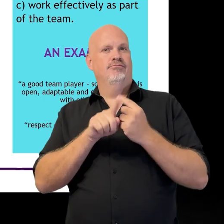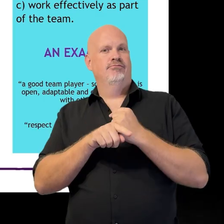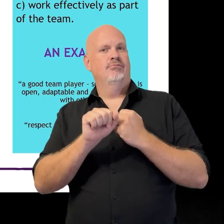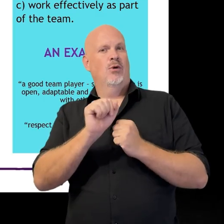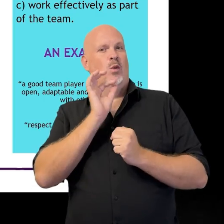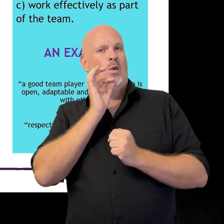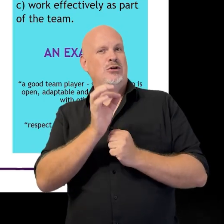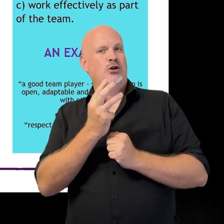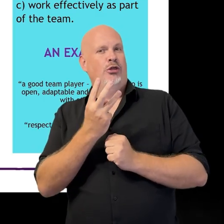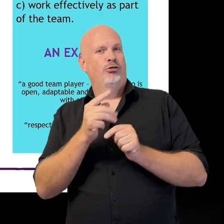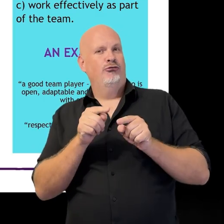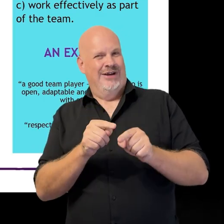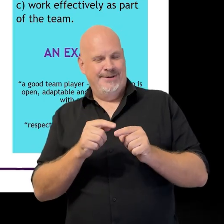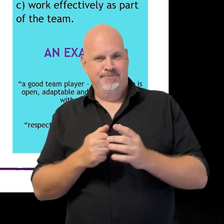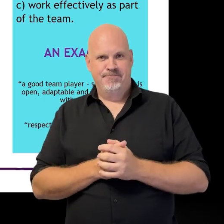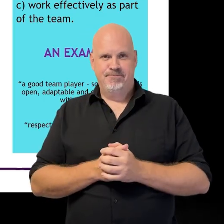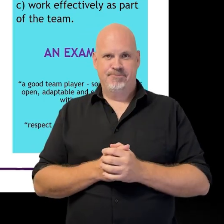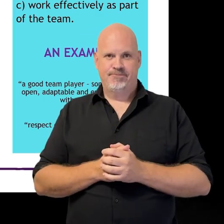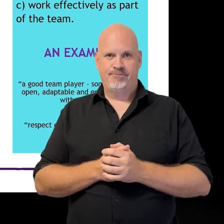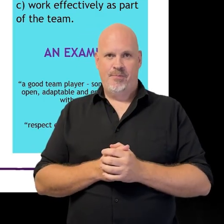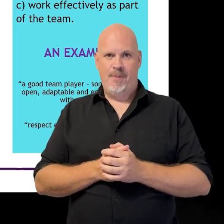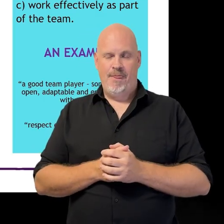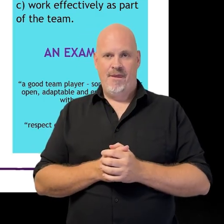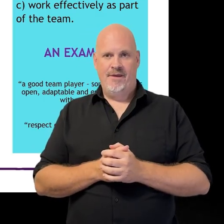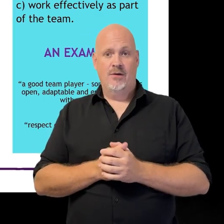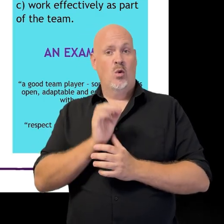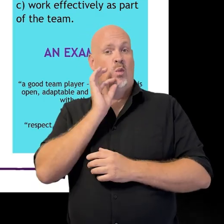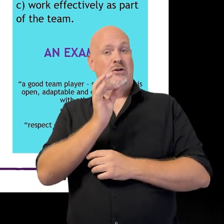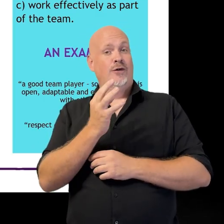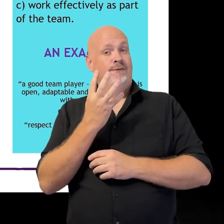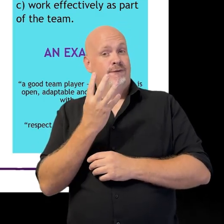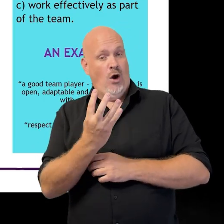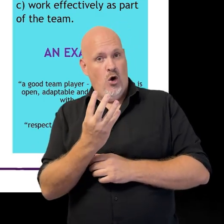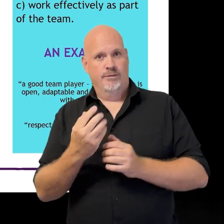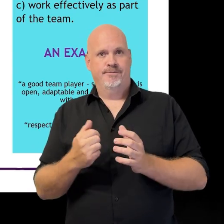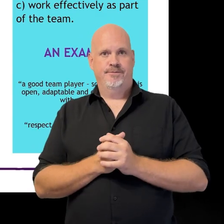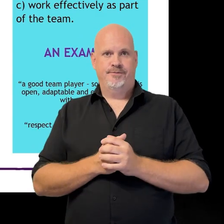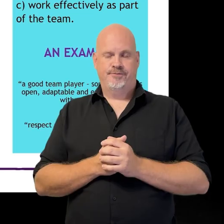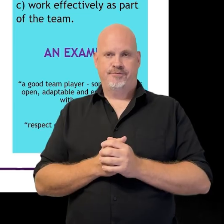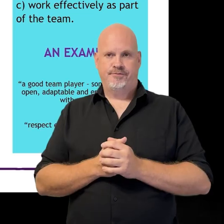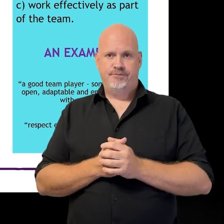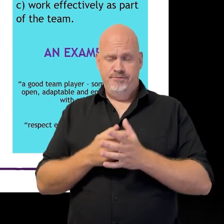those areas, will answer your question 3.